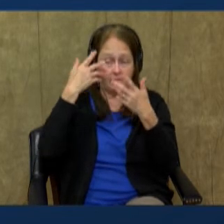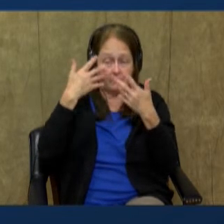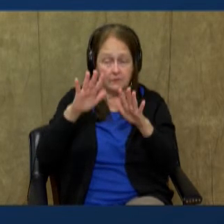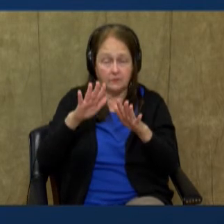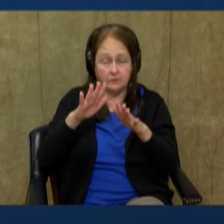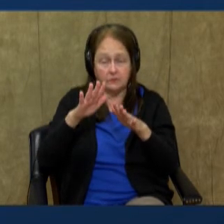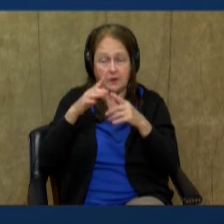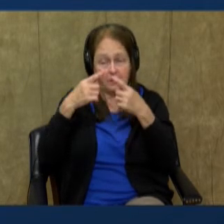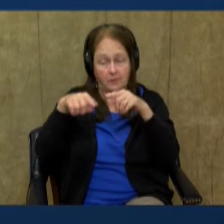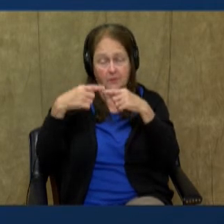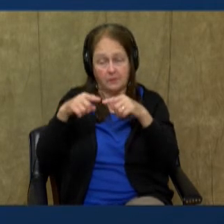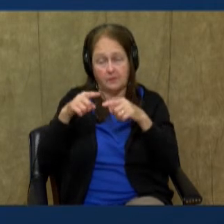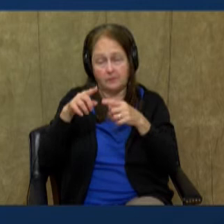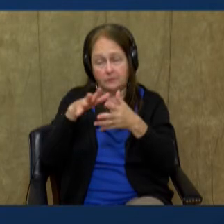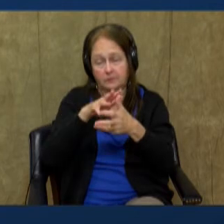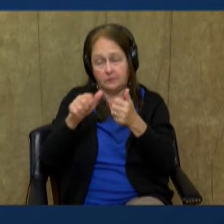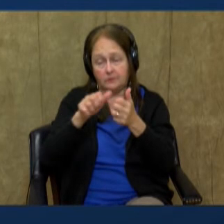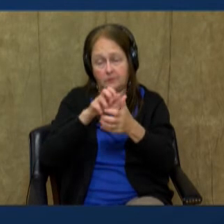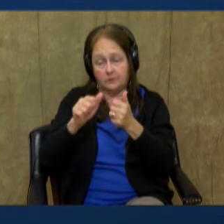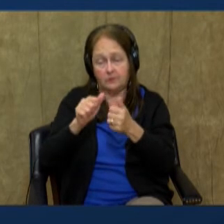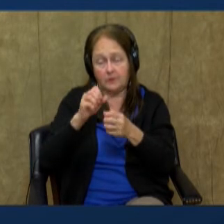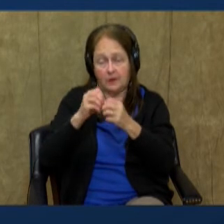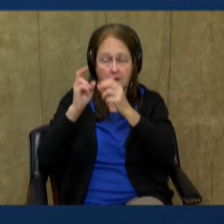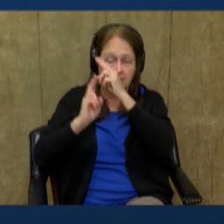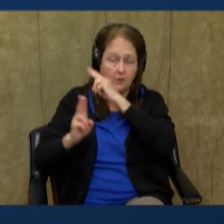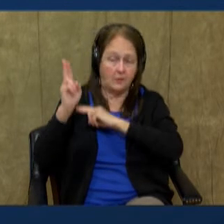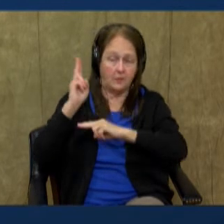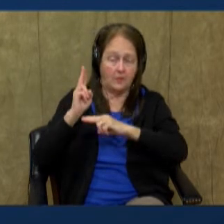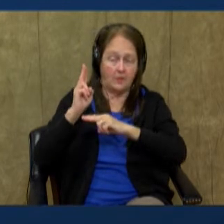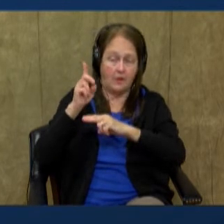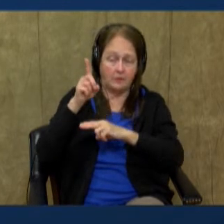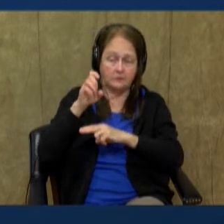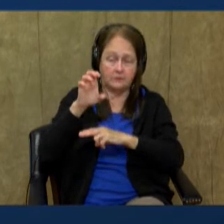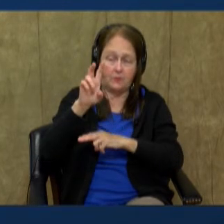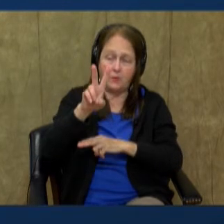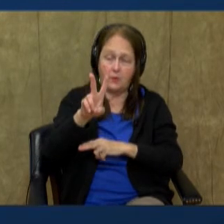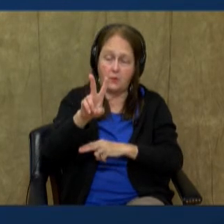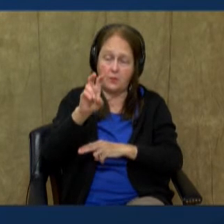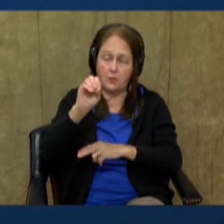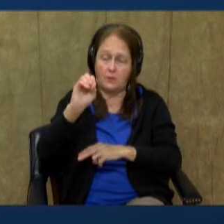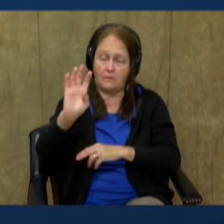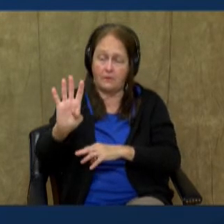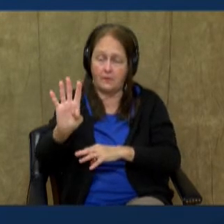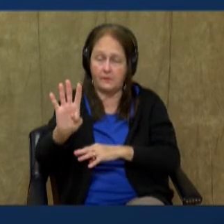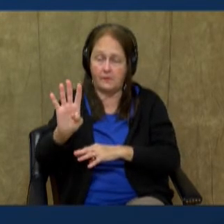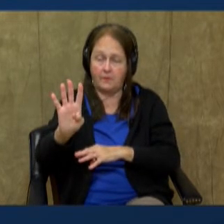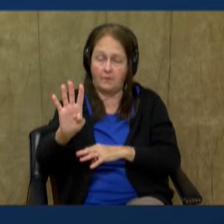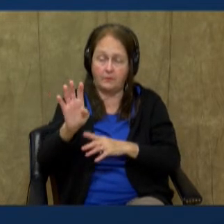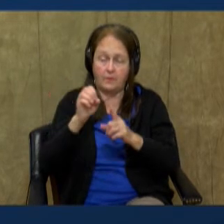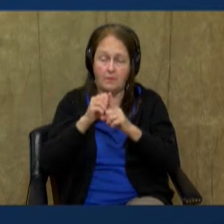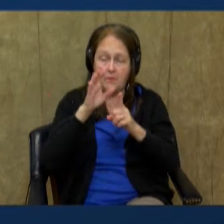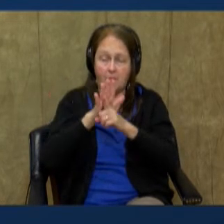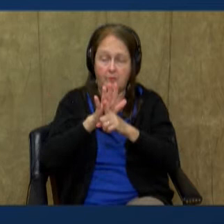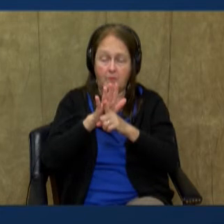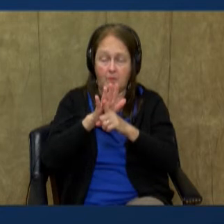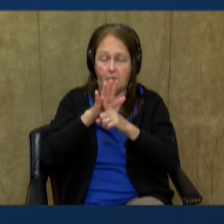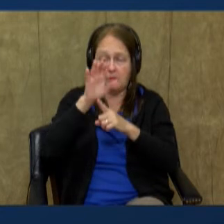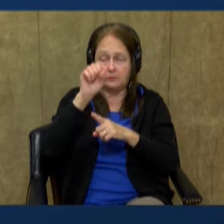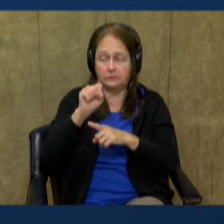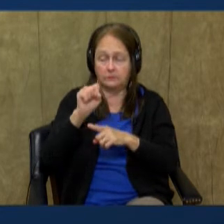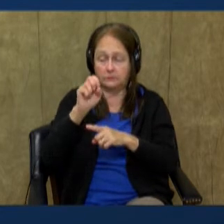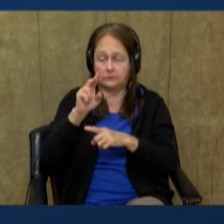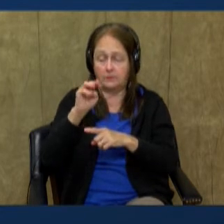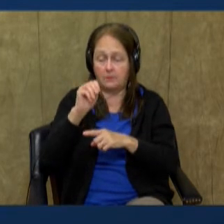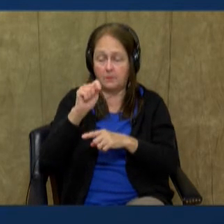most devastating tsunamis in history was in December 2004. This impacted the island of Sumatra